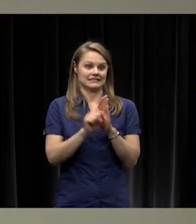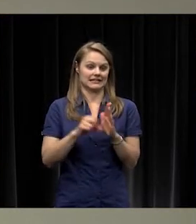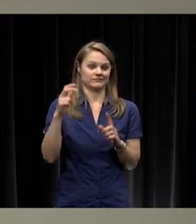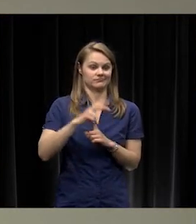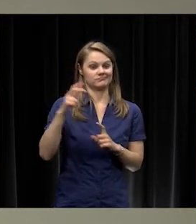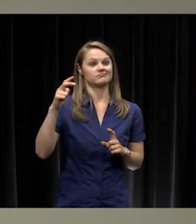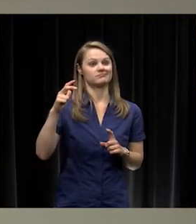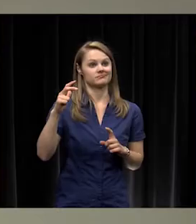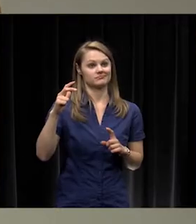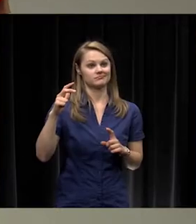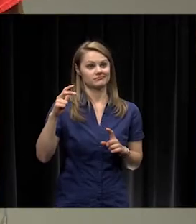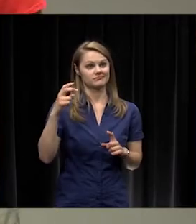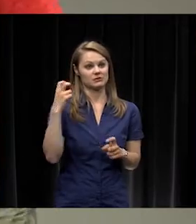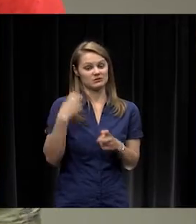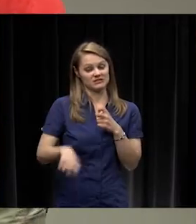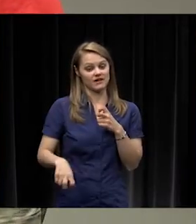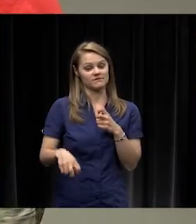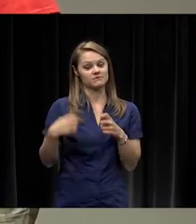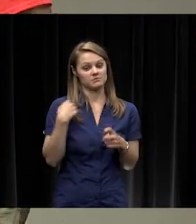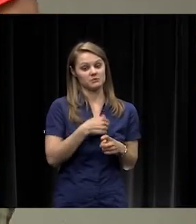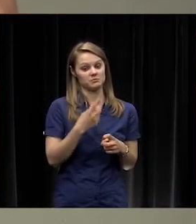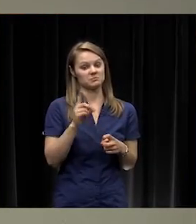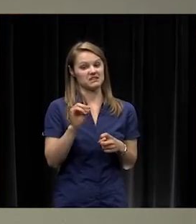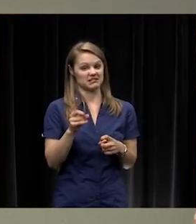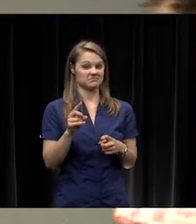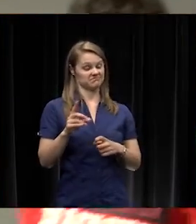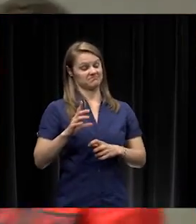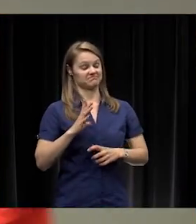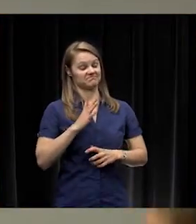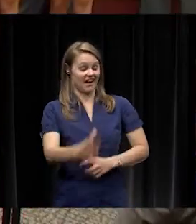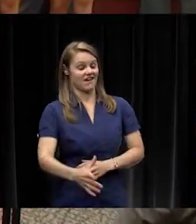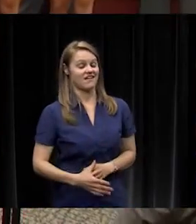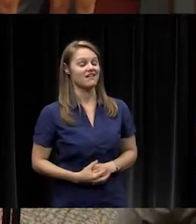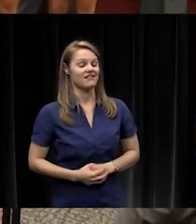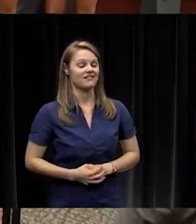We did okay. Thank you.